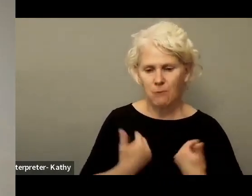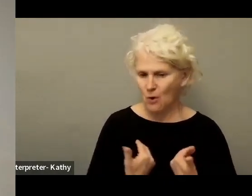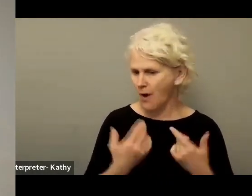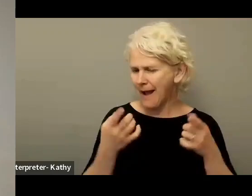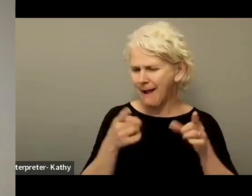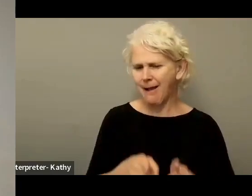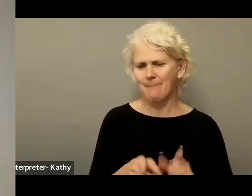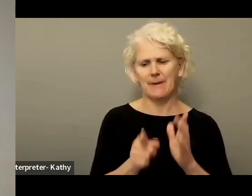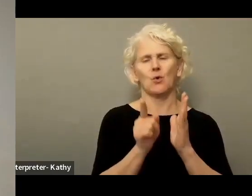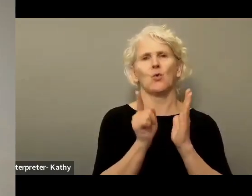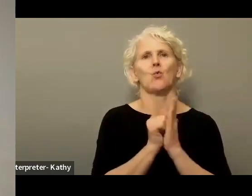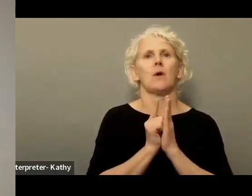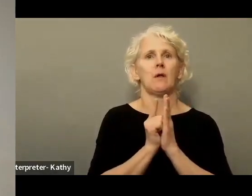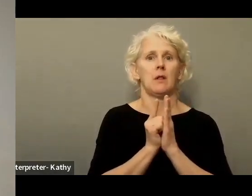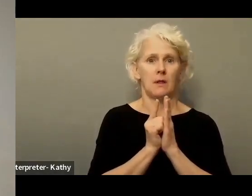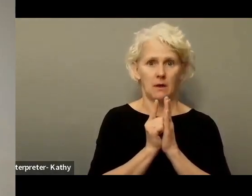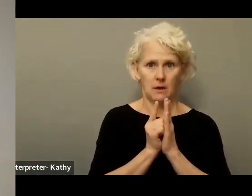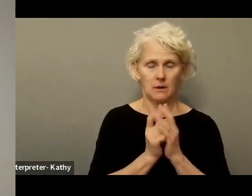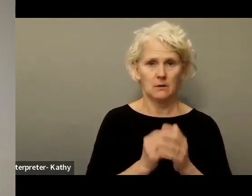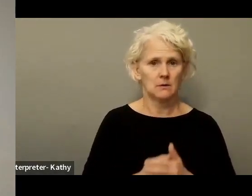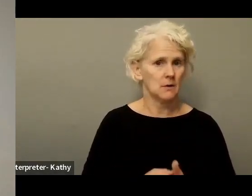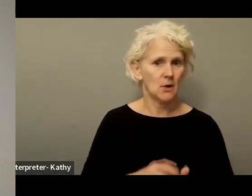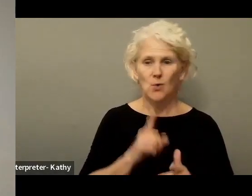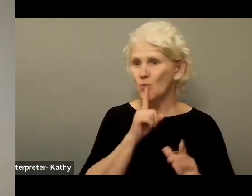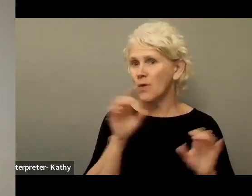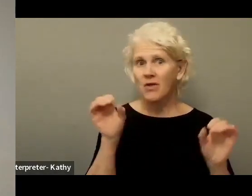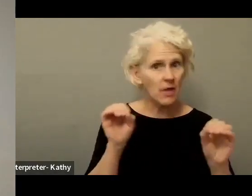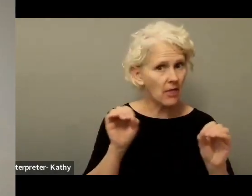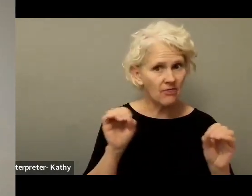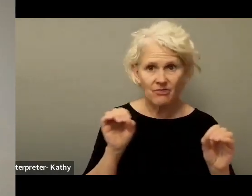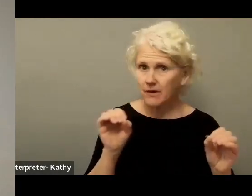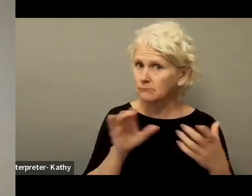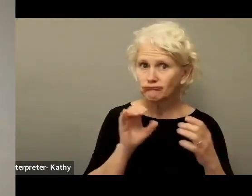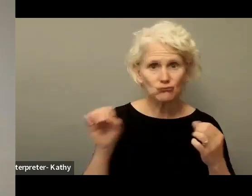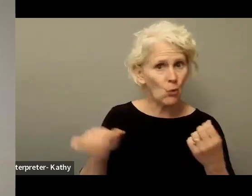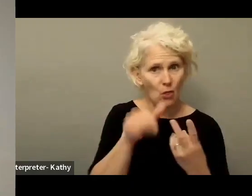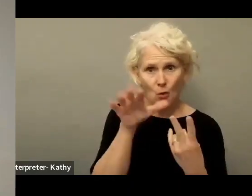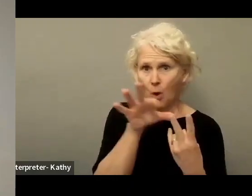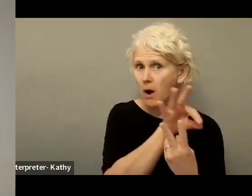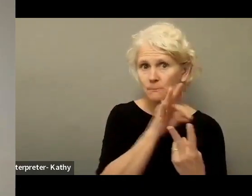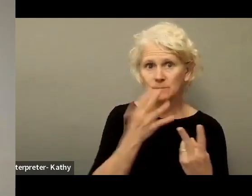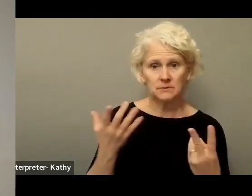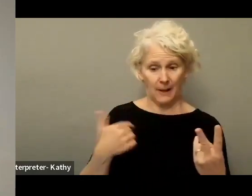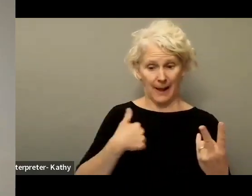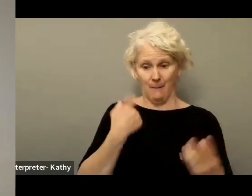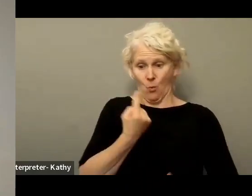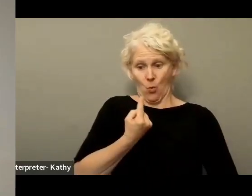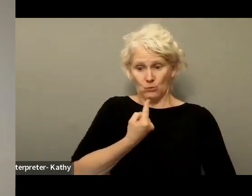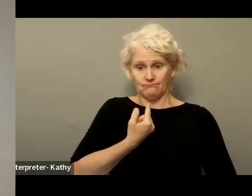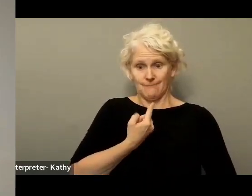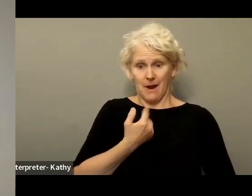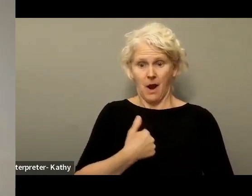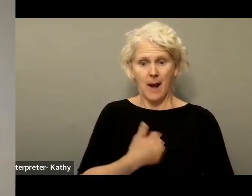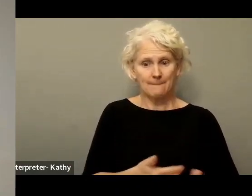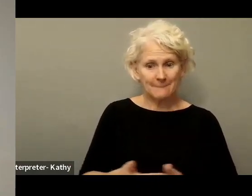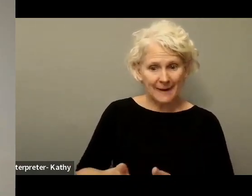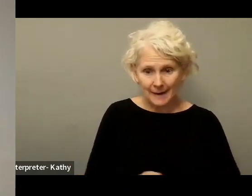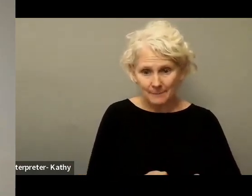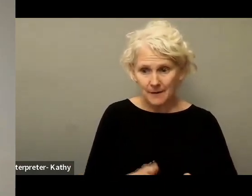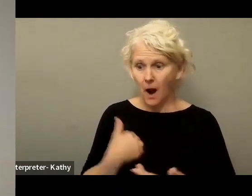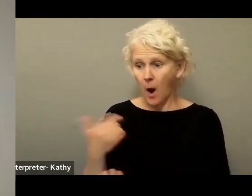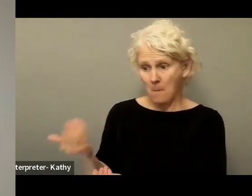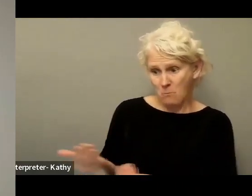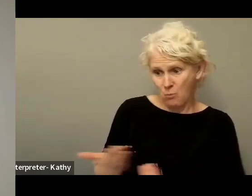me, at that time, there was really nothing. There was no other option. I was it. I had a baby. Baby came to work with